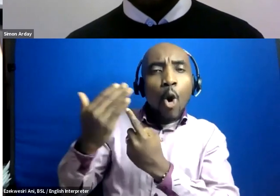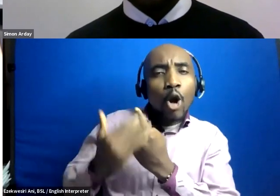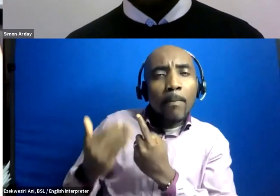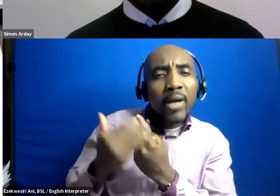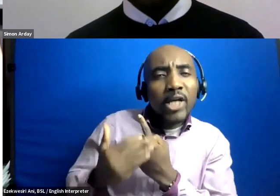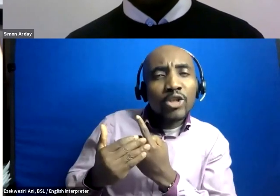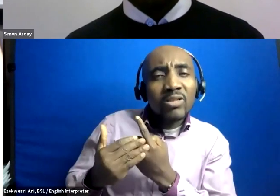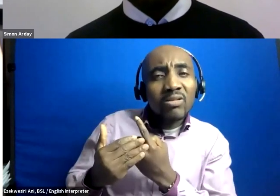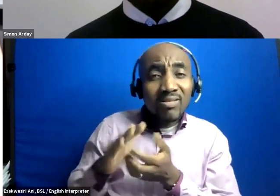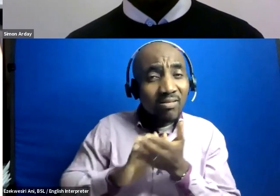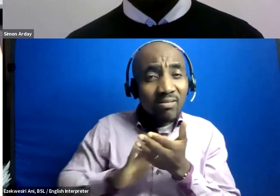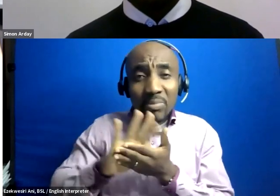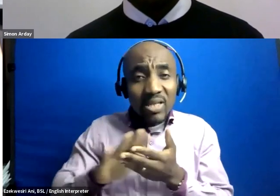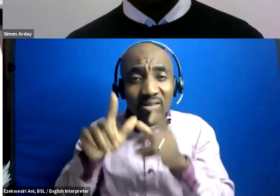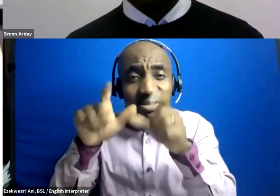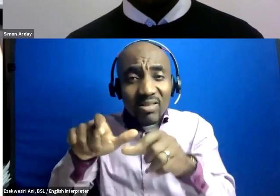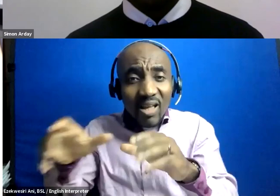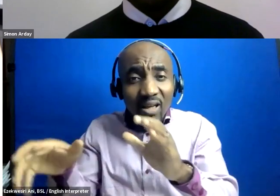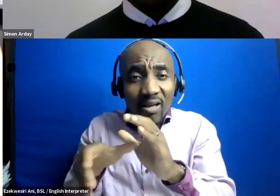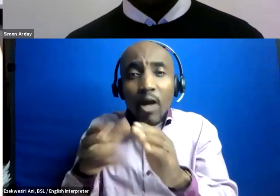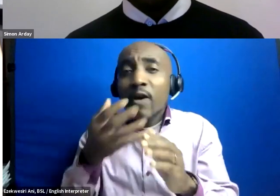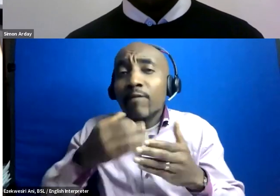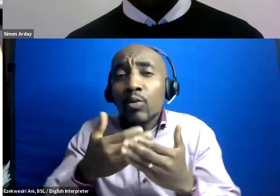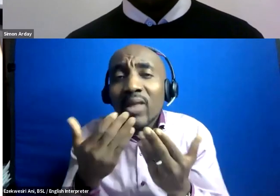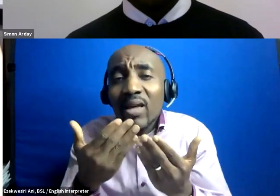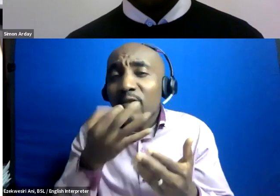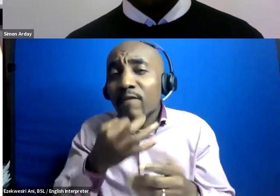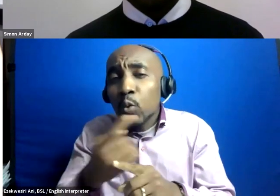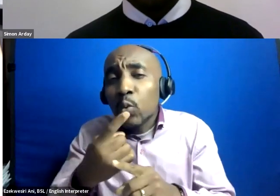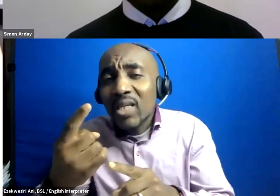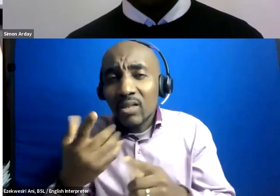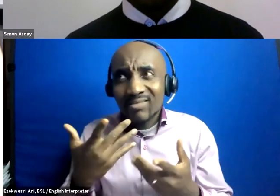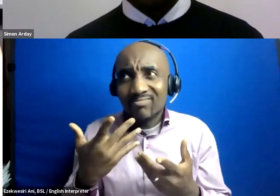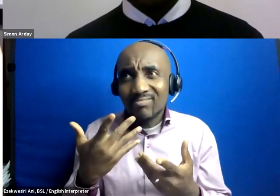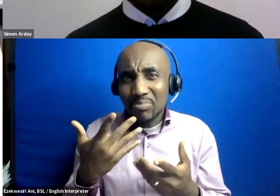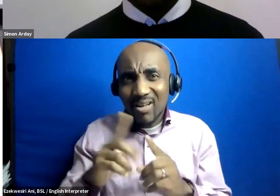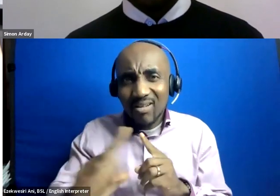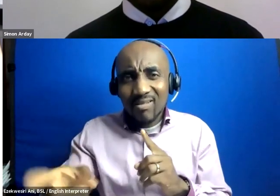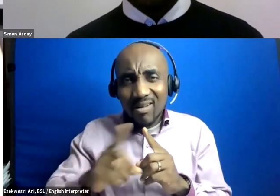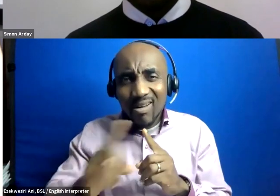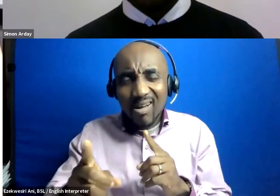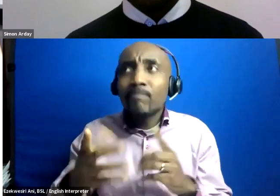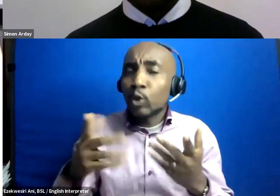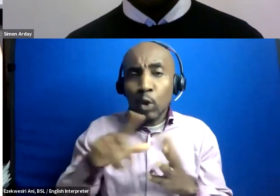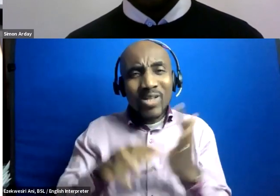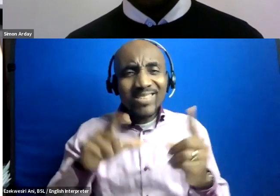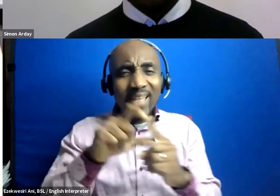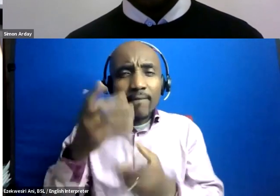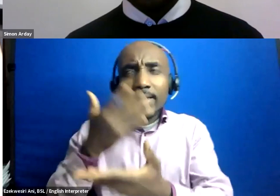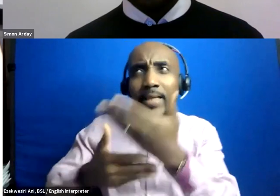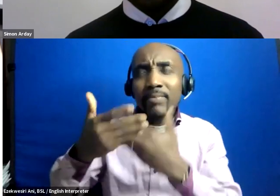just been a few days or a few weeks. So I can relate to what David